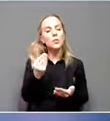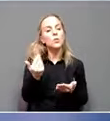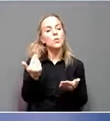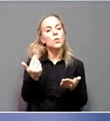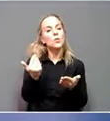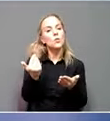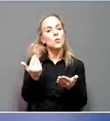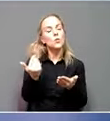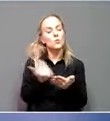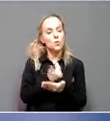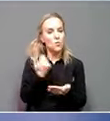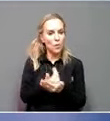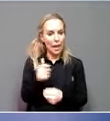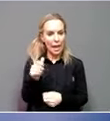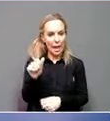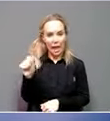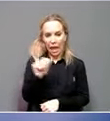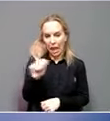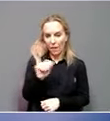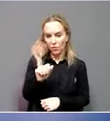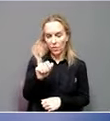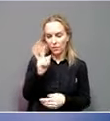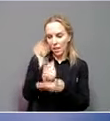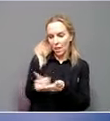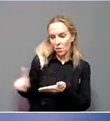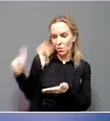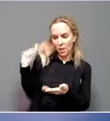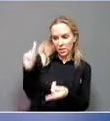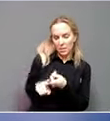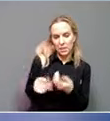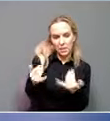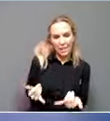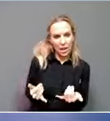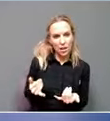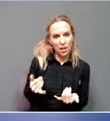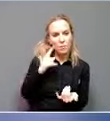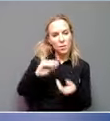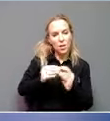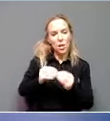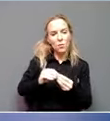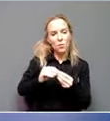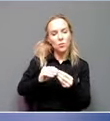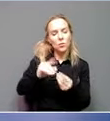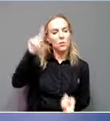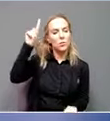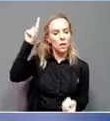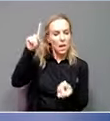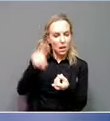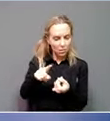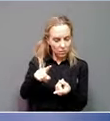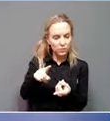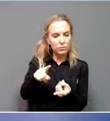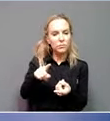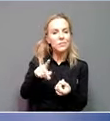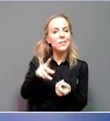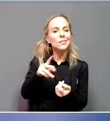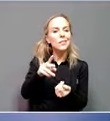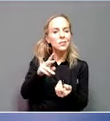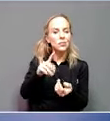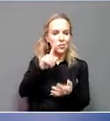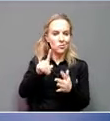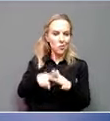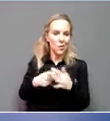over the last 7 days because of reporting. Remember, that had gone down, and then it started to go back up. But I will